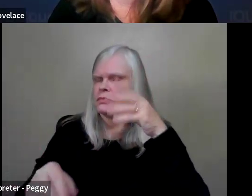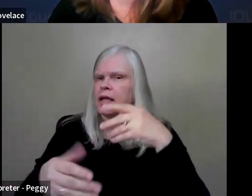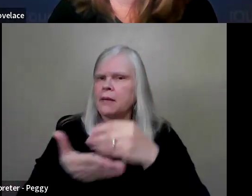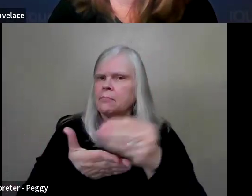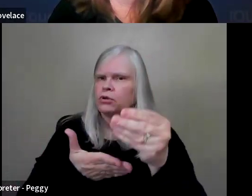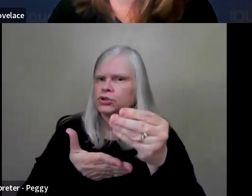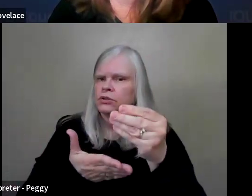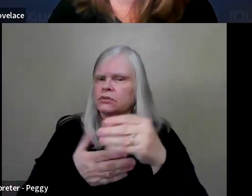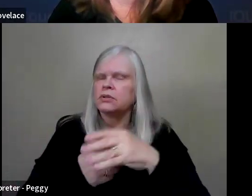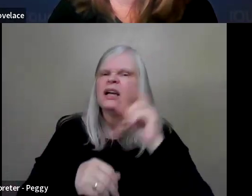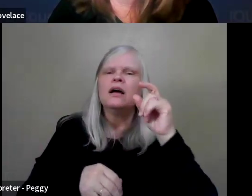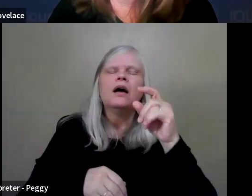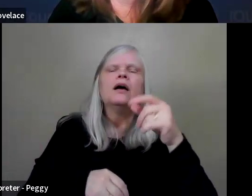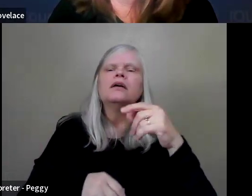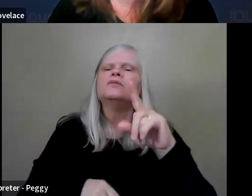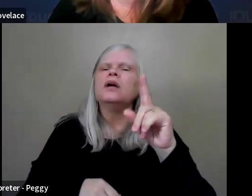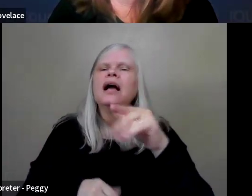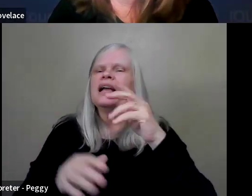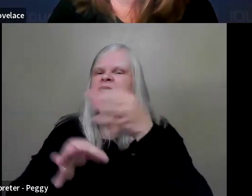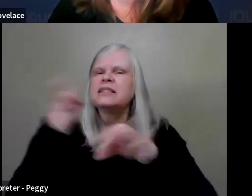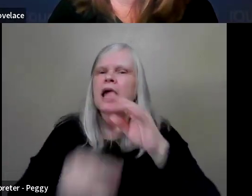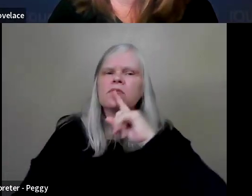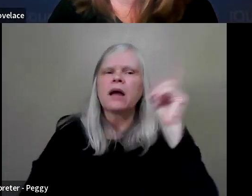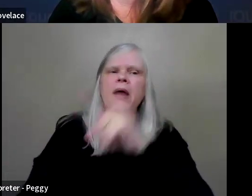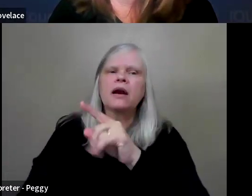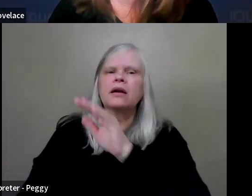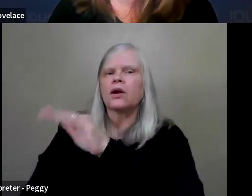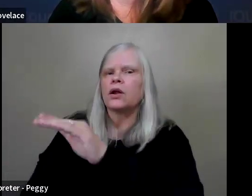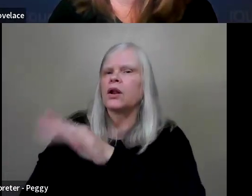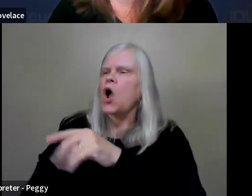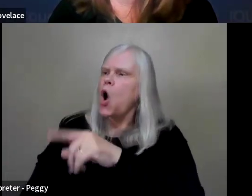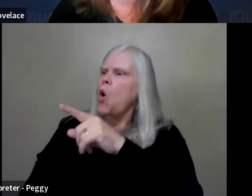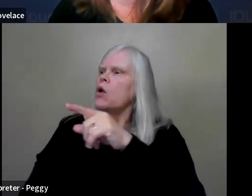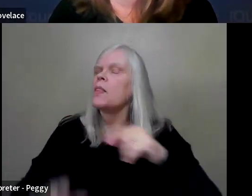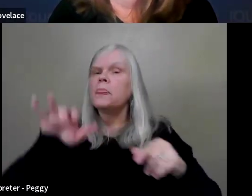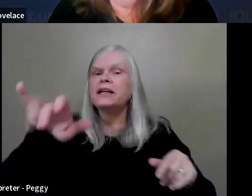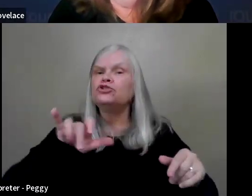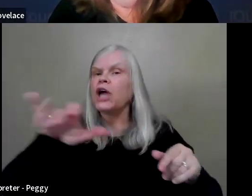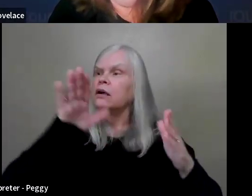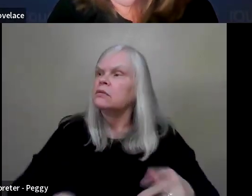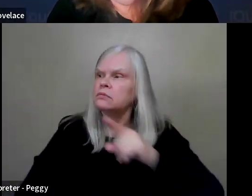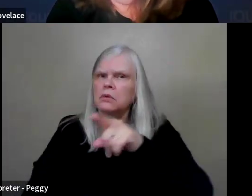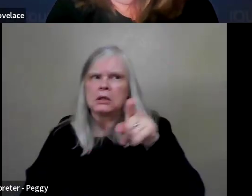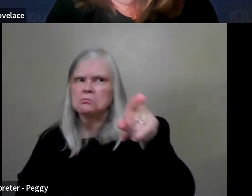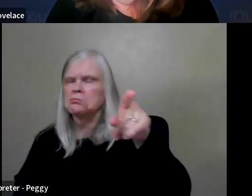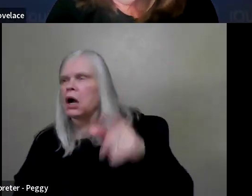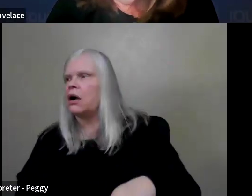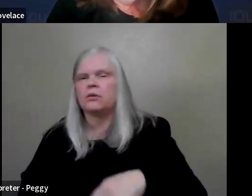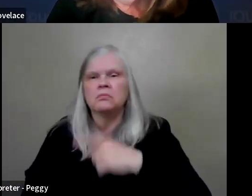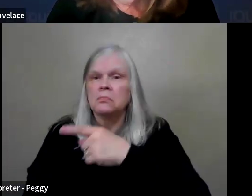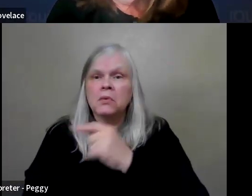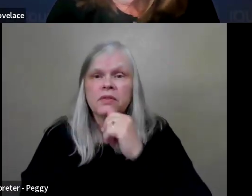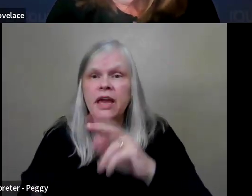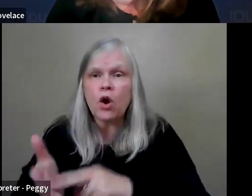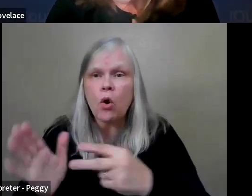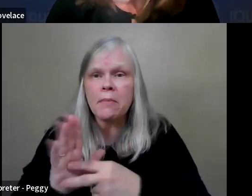need a little reminder. So instead of a command, provide a cue. "The checkout is right over here." They probably don't mean